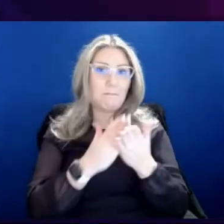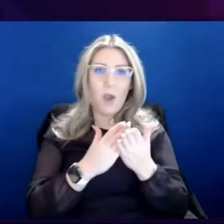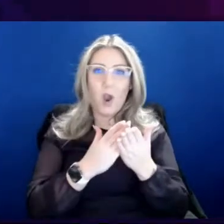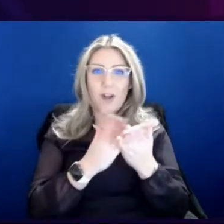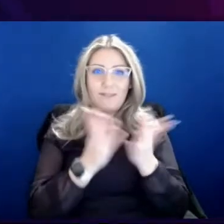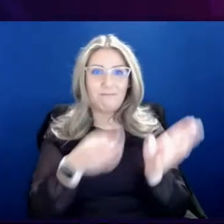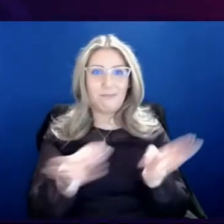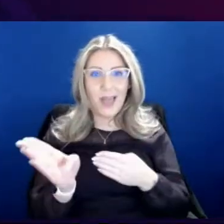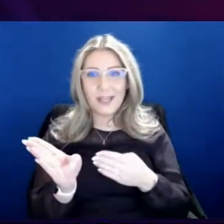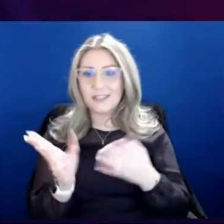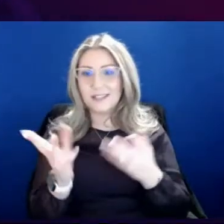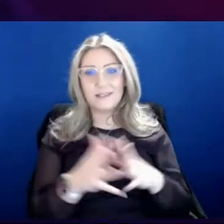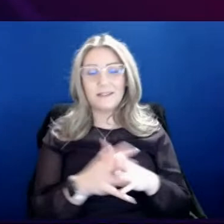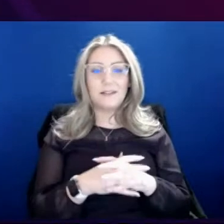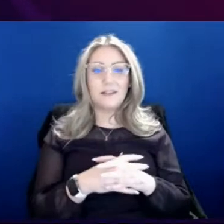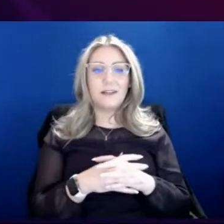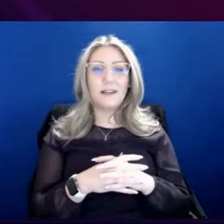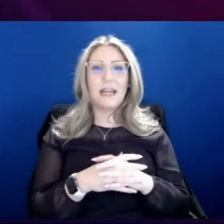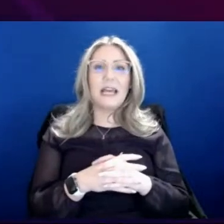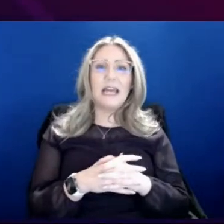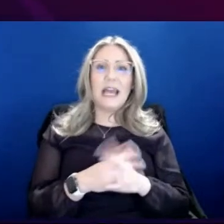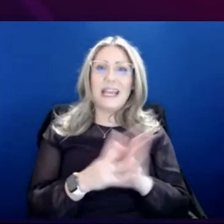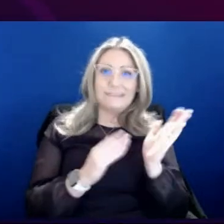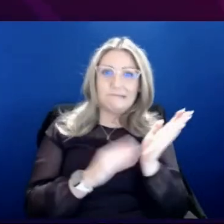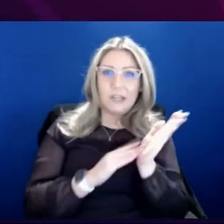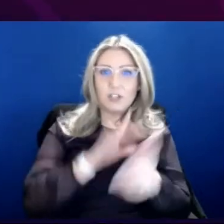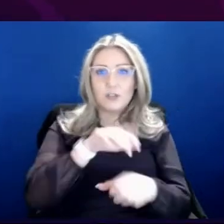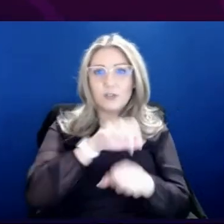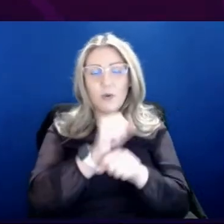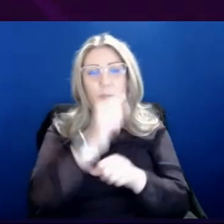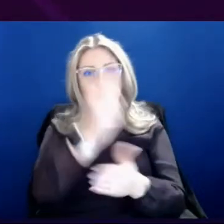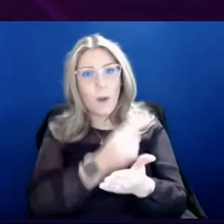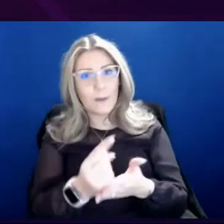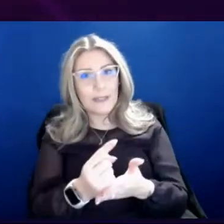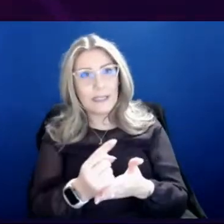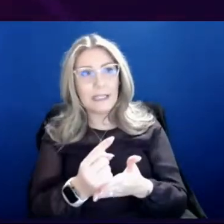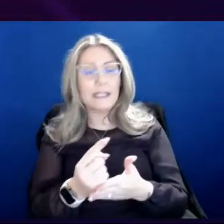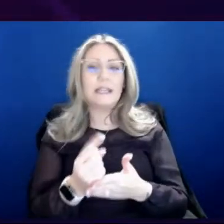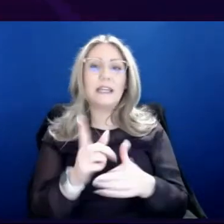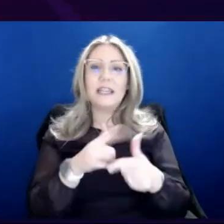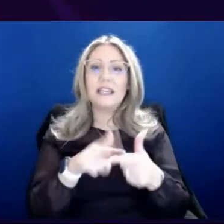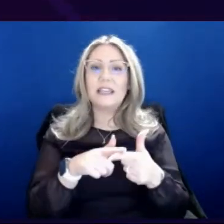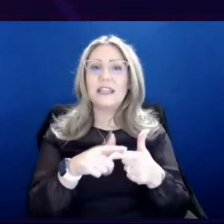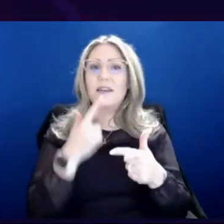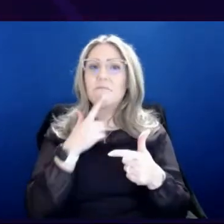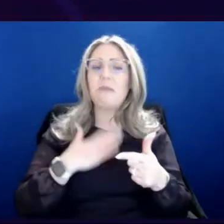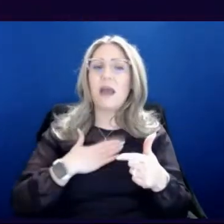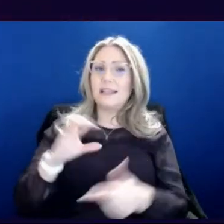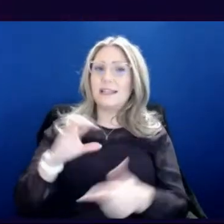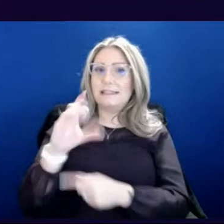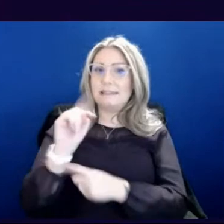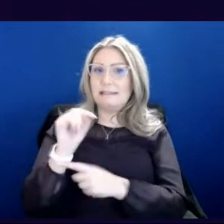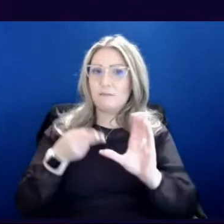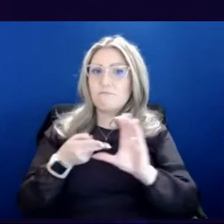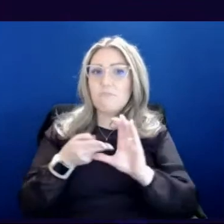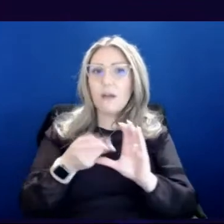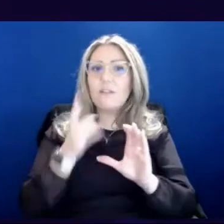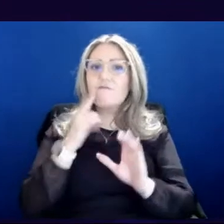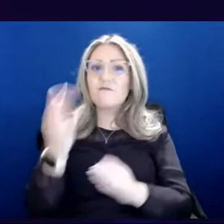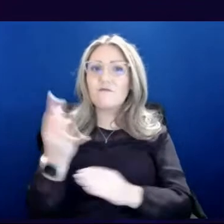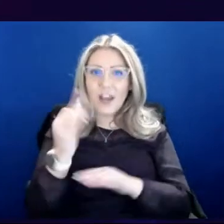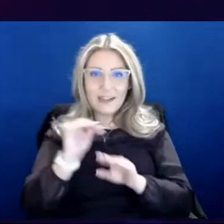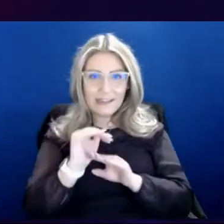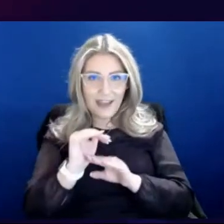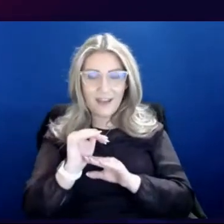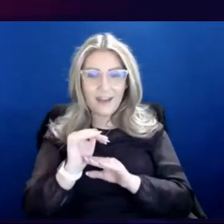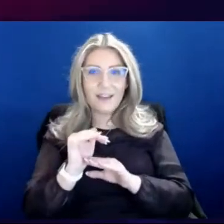I had doctor's appointments for about a week, and I did my CT scan on a Friday night,